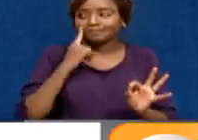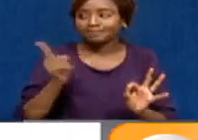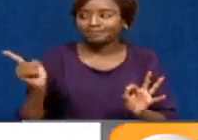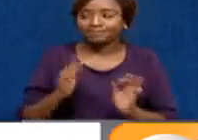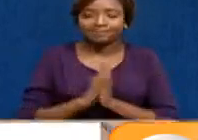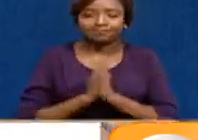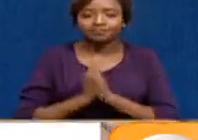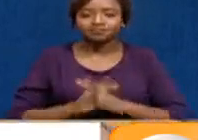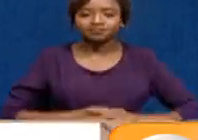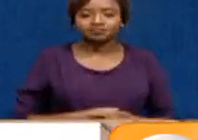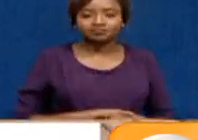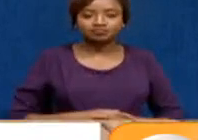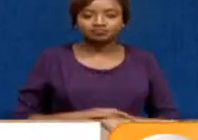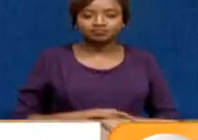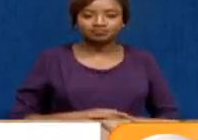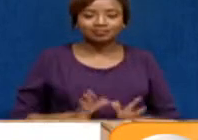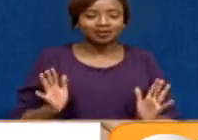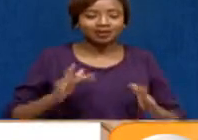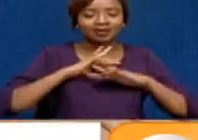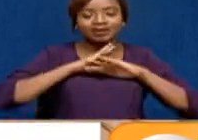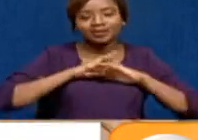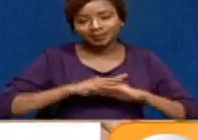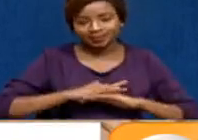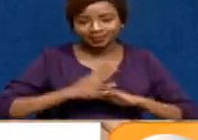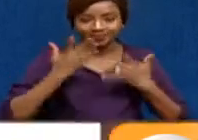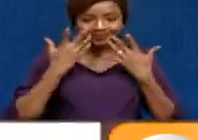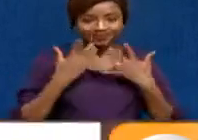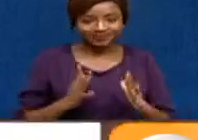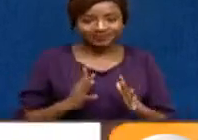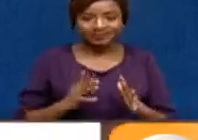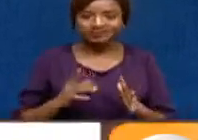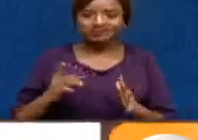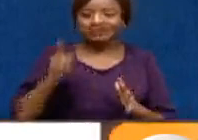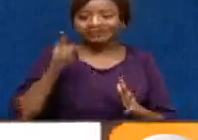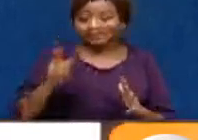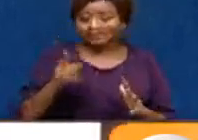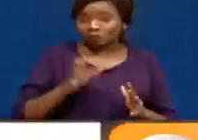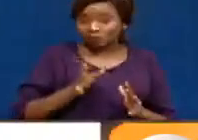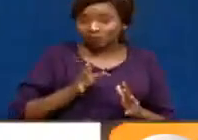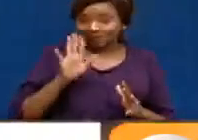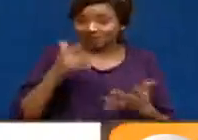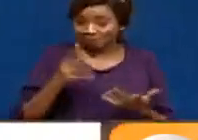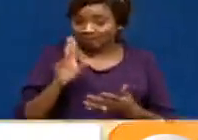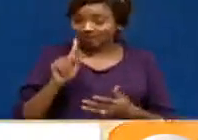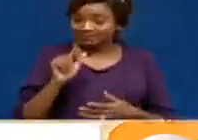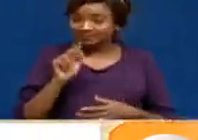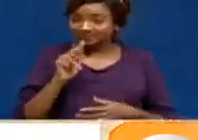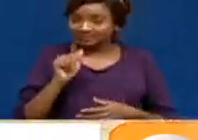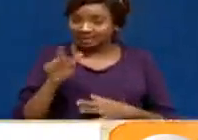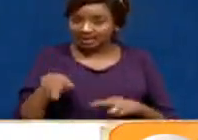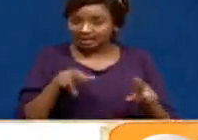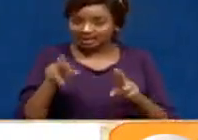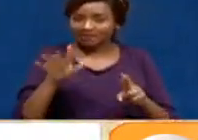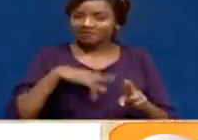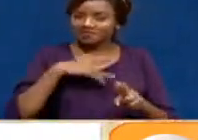more. Hope at last. John Daido, a humble mother of two from Tana River, can finally breathe a sigh